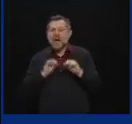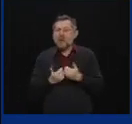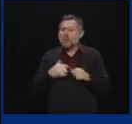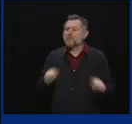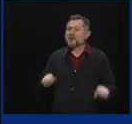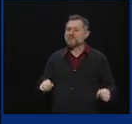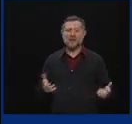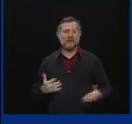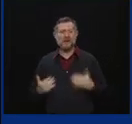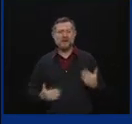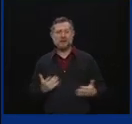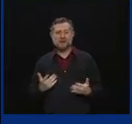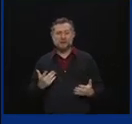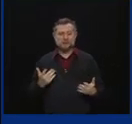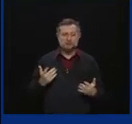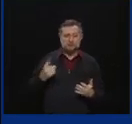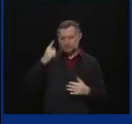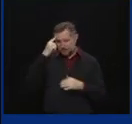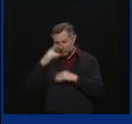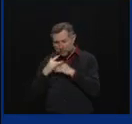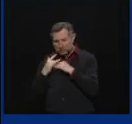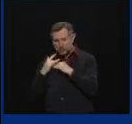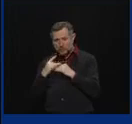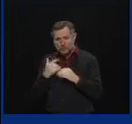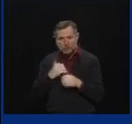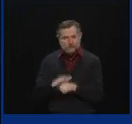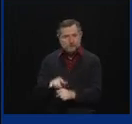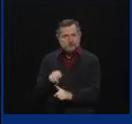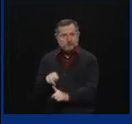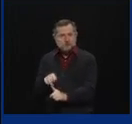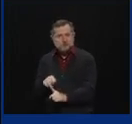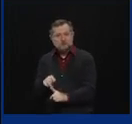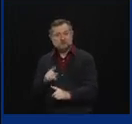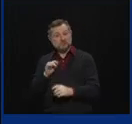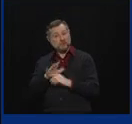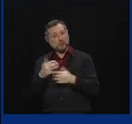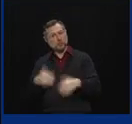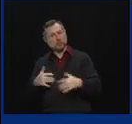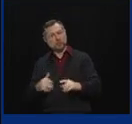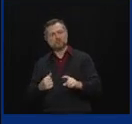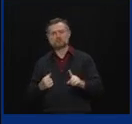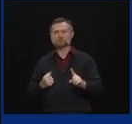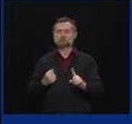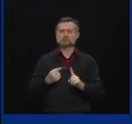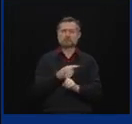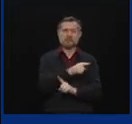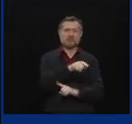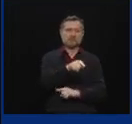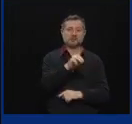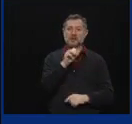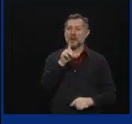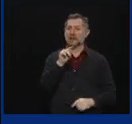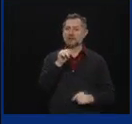pandemic? This Delta variant took us all by surprise. It is raging. It is still out there. It is still virulent.